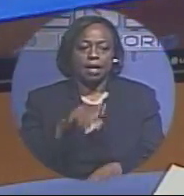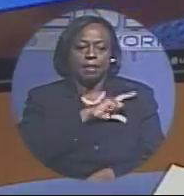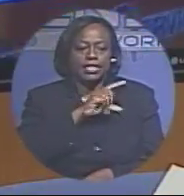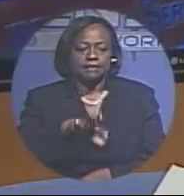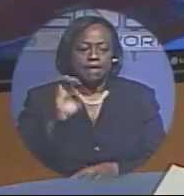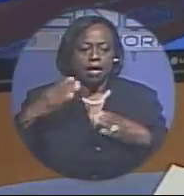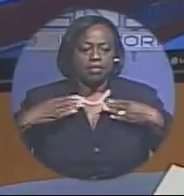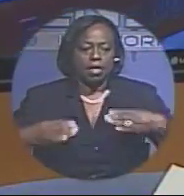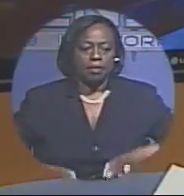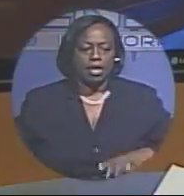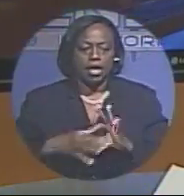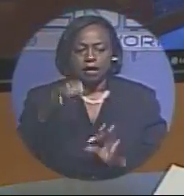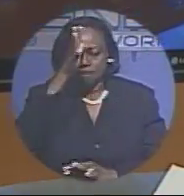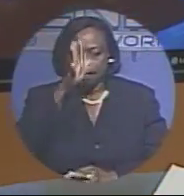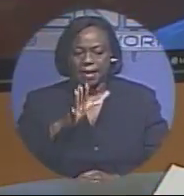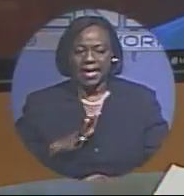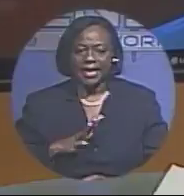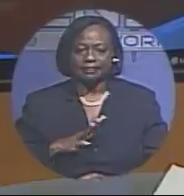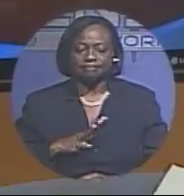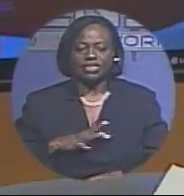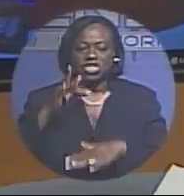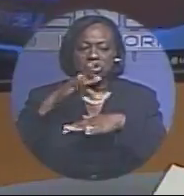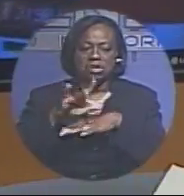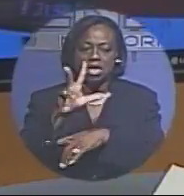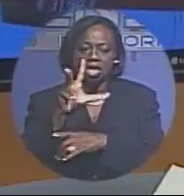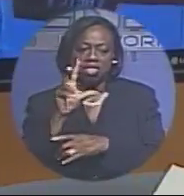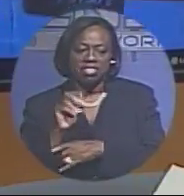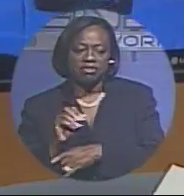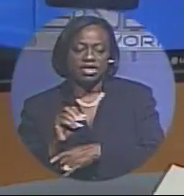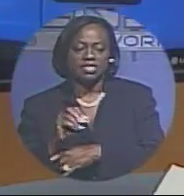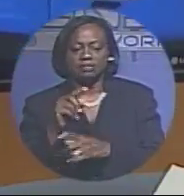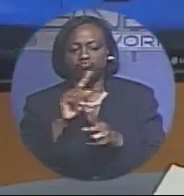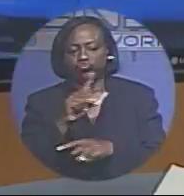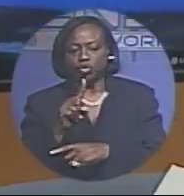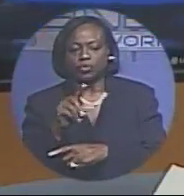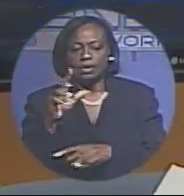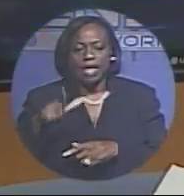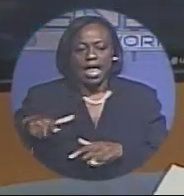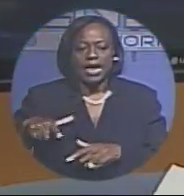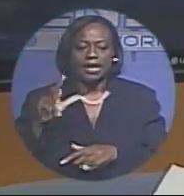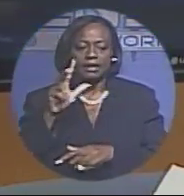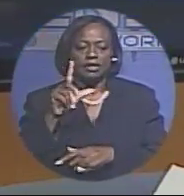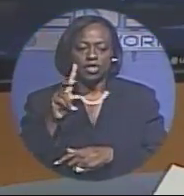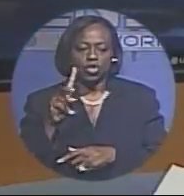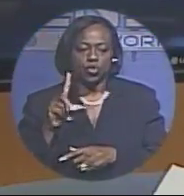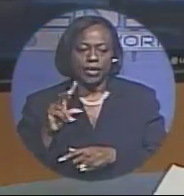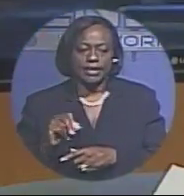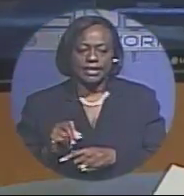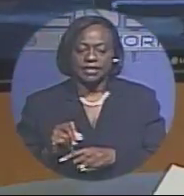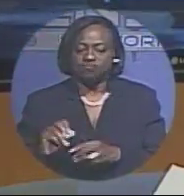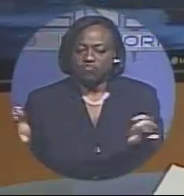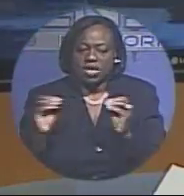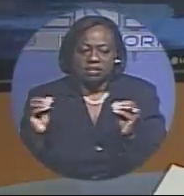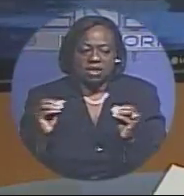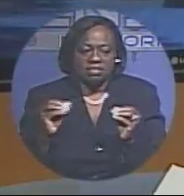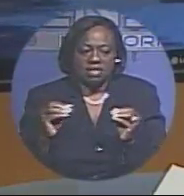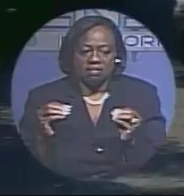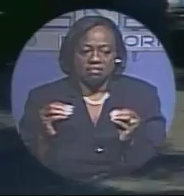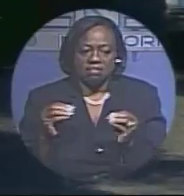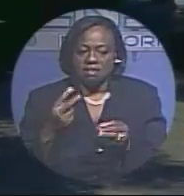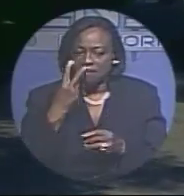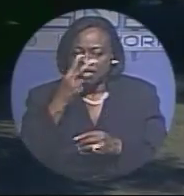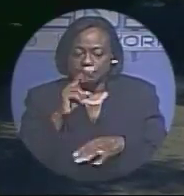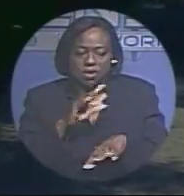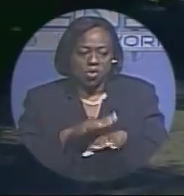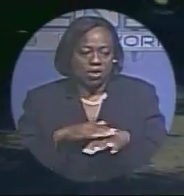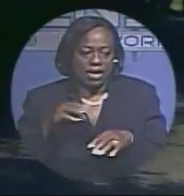found the body of a man said to be in his early 30s to late 20s. They say he was found with no visible injuries north